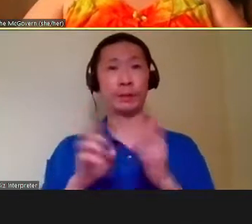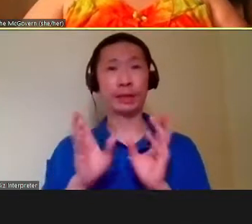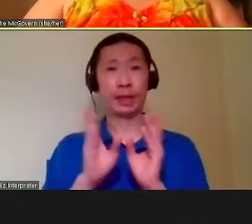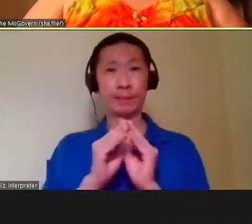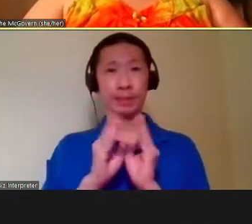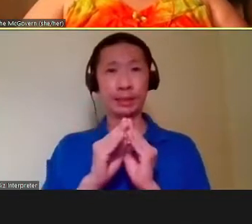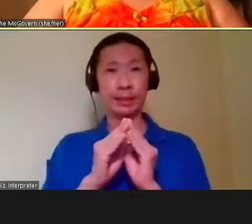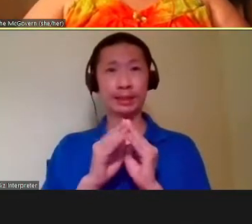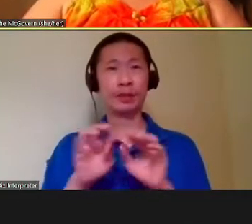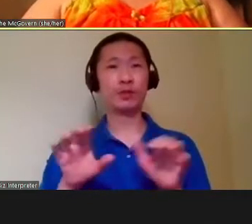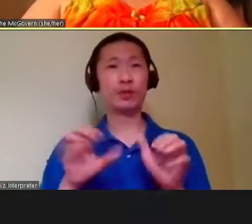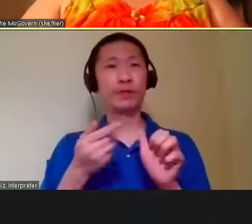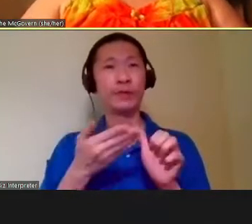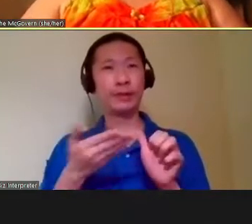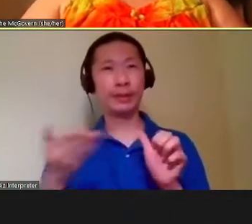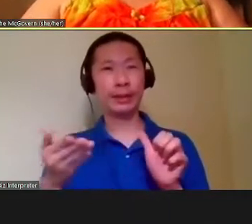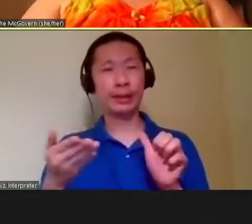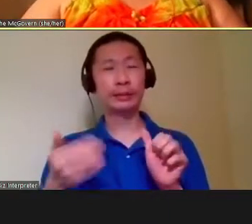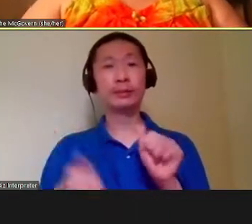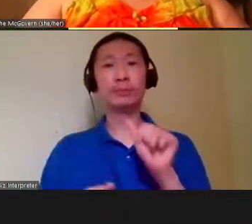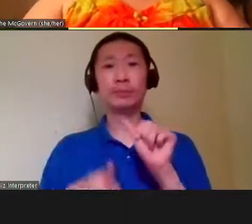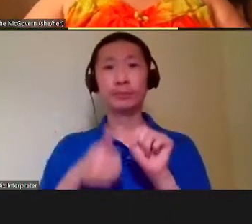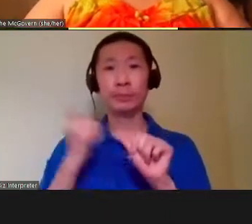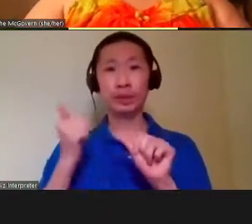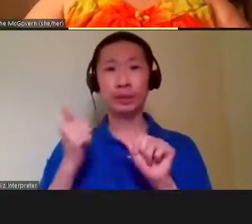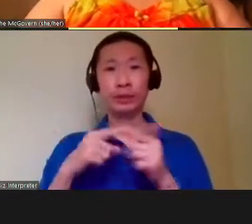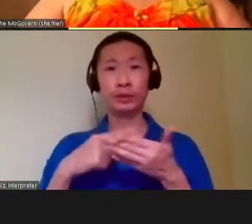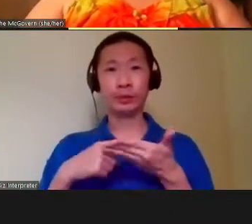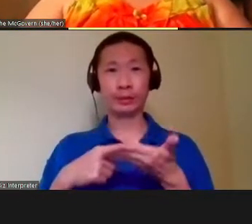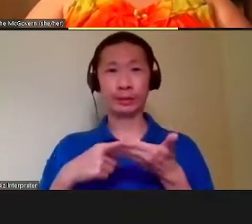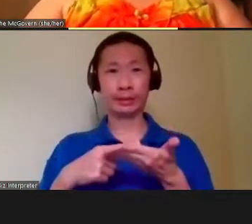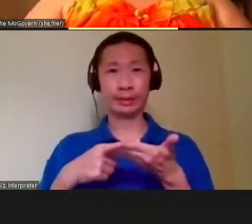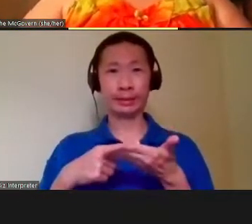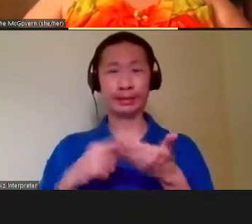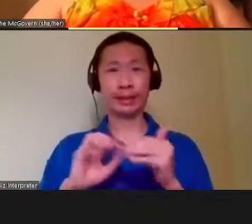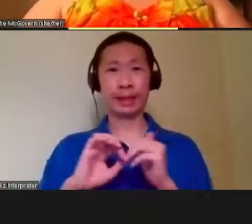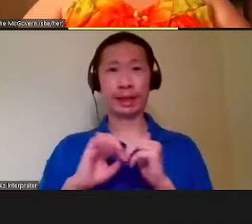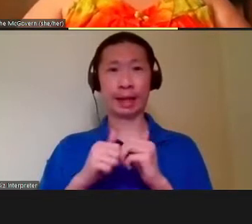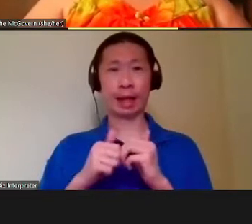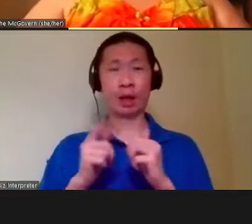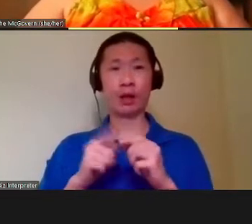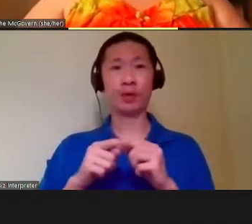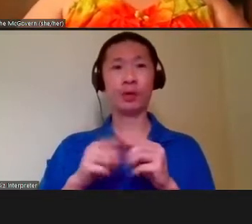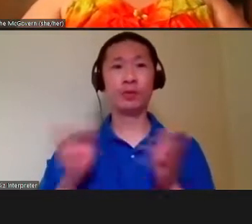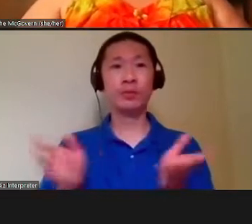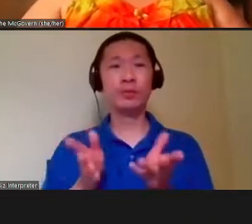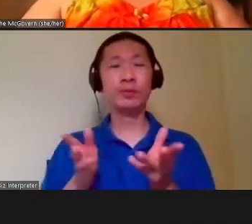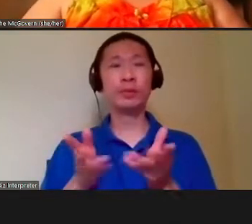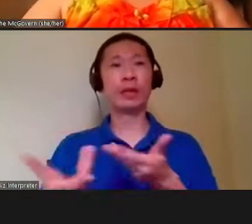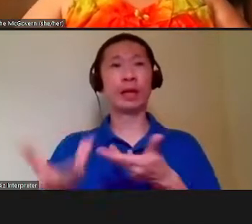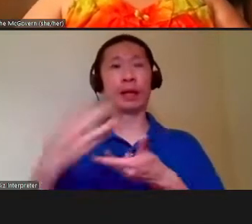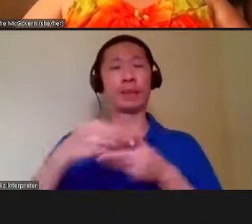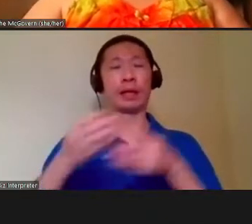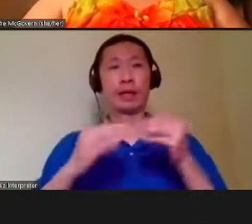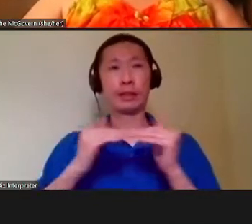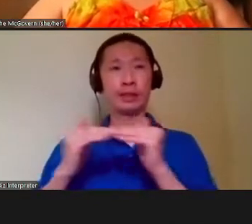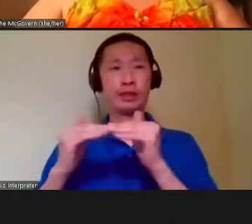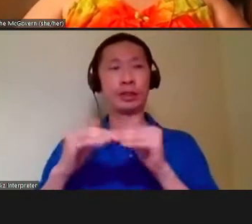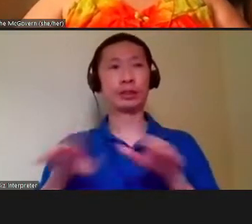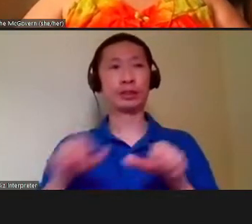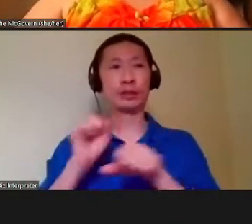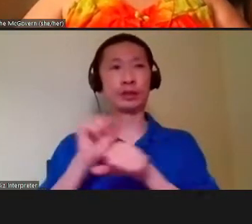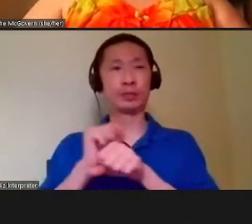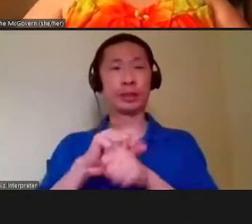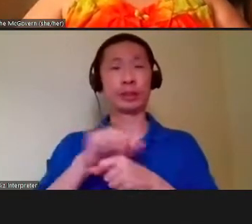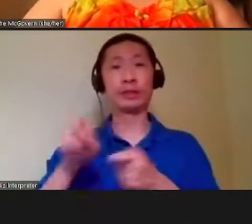to do a few things, primarily to discuss how to cultivate an embodied justice practice, specifically